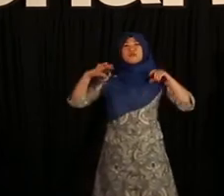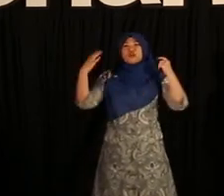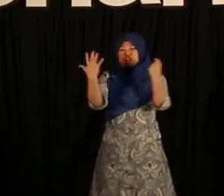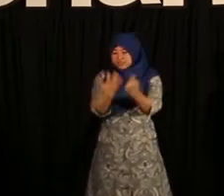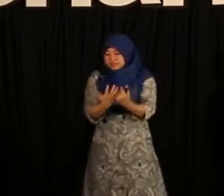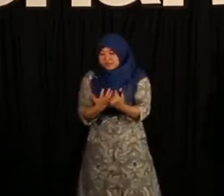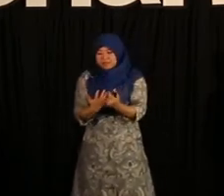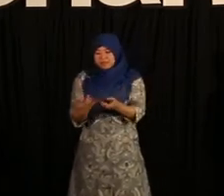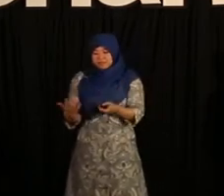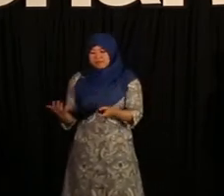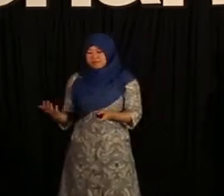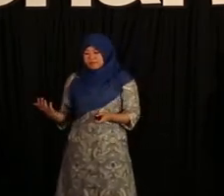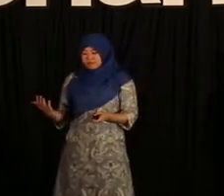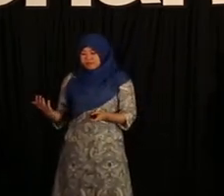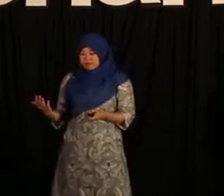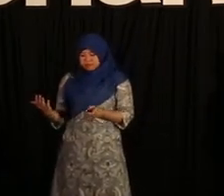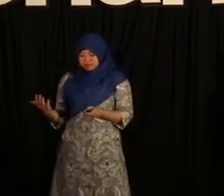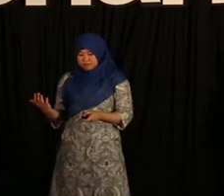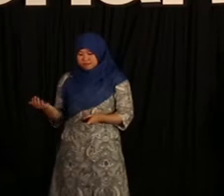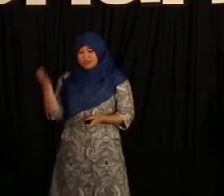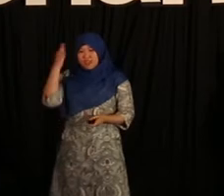job in the world.